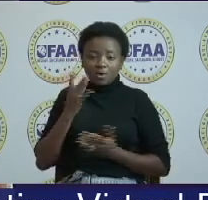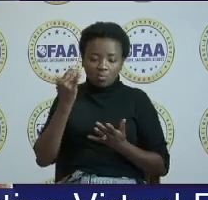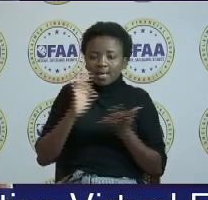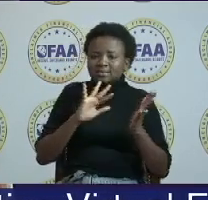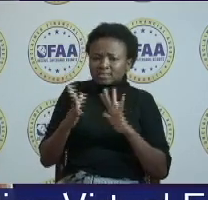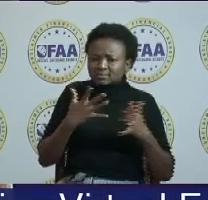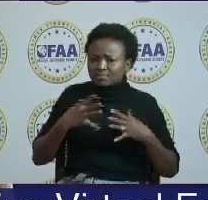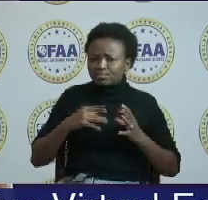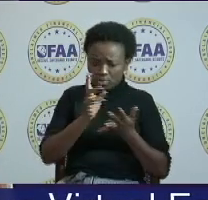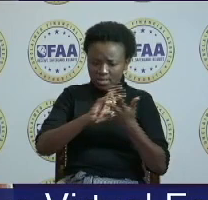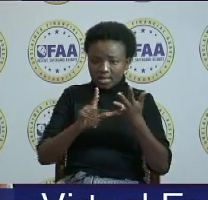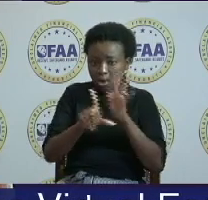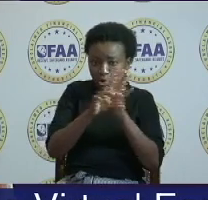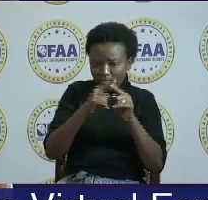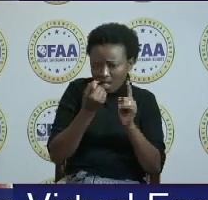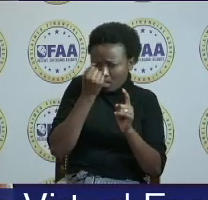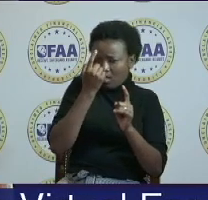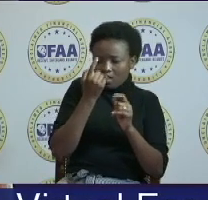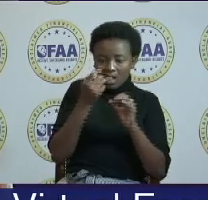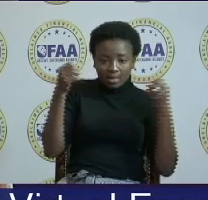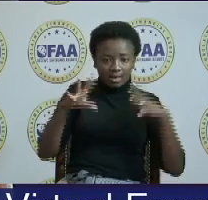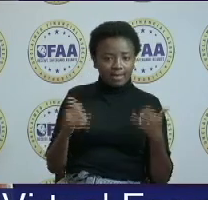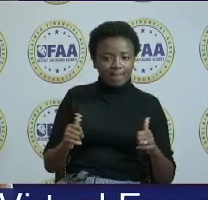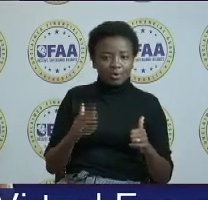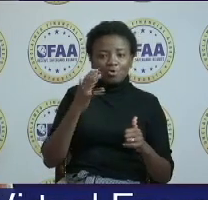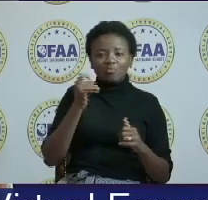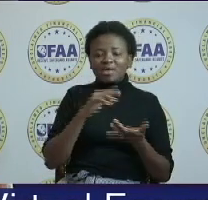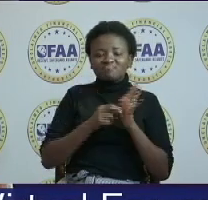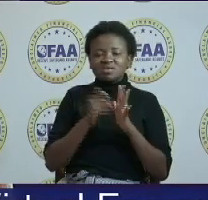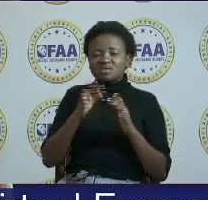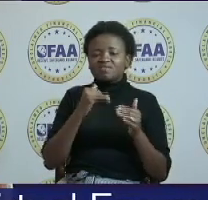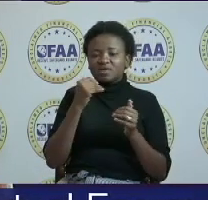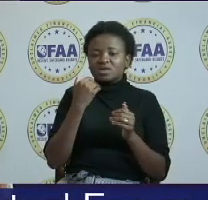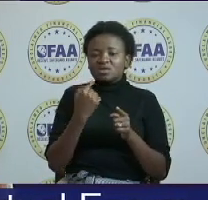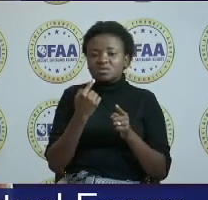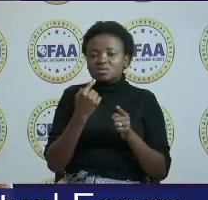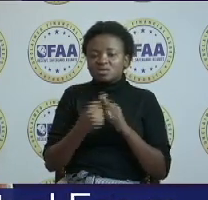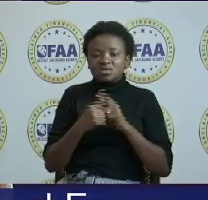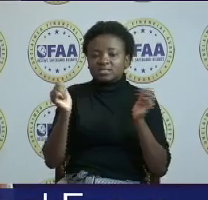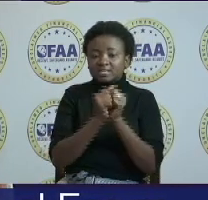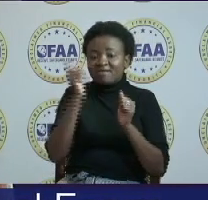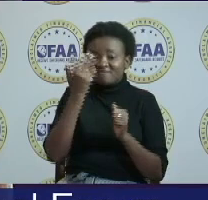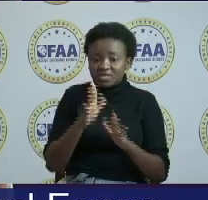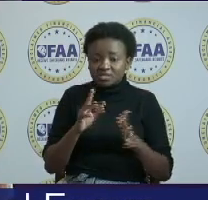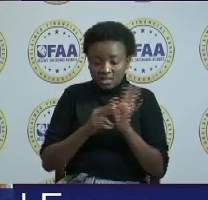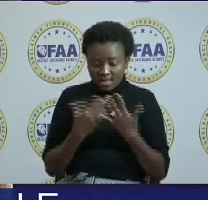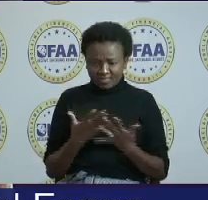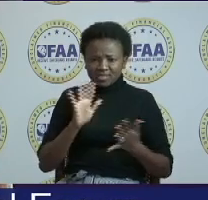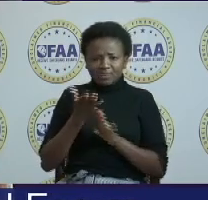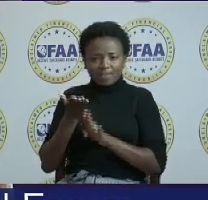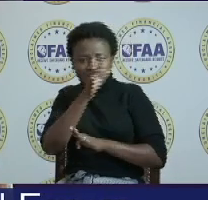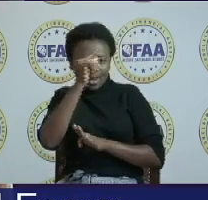years, then those unclaimed assets could revert the state or anything. So the way Unclaimed